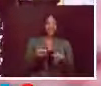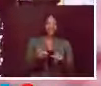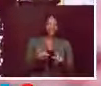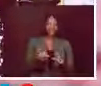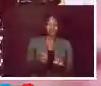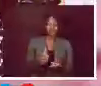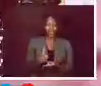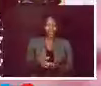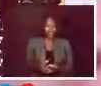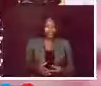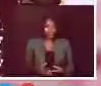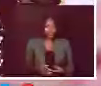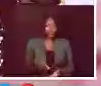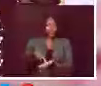the